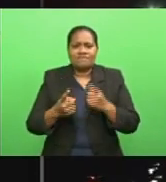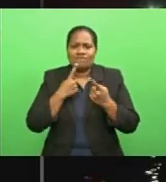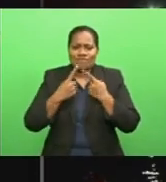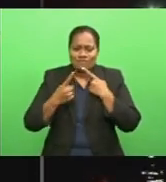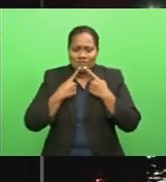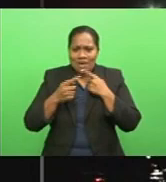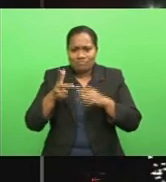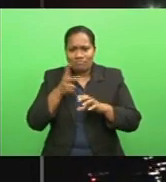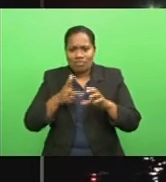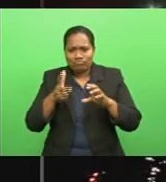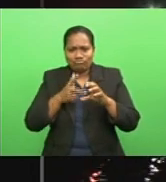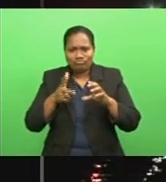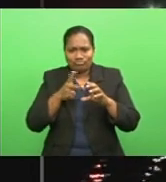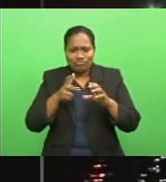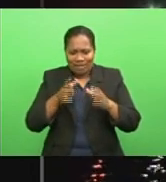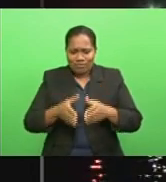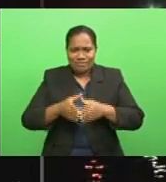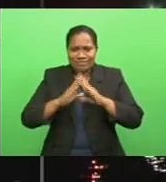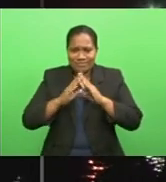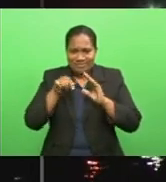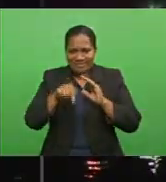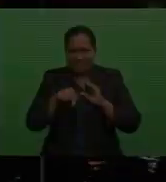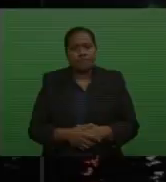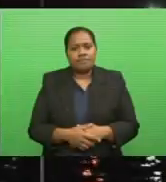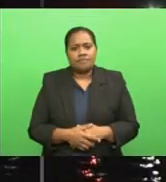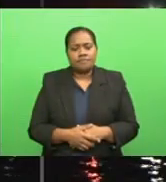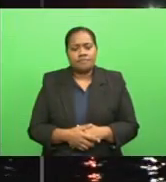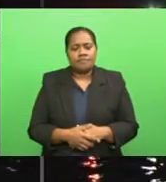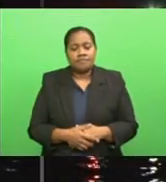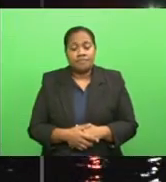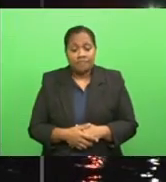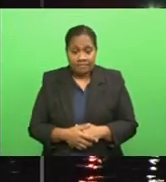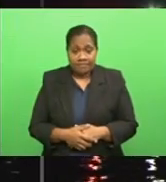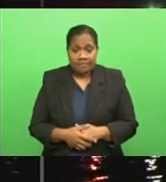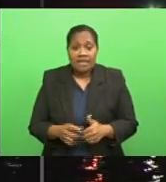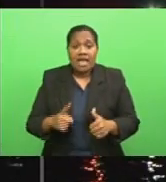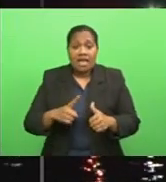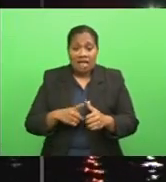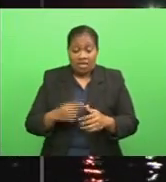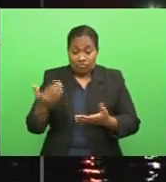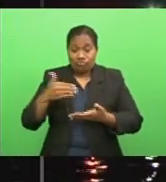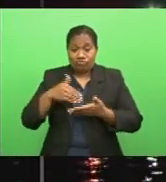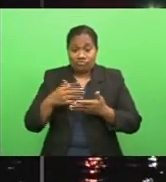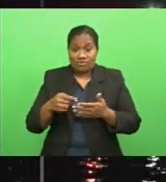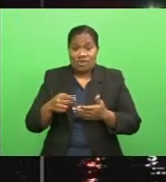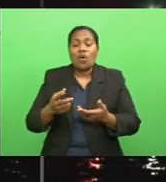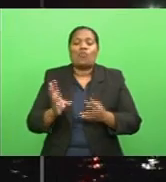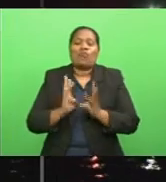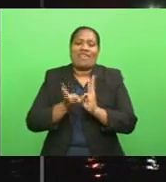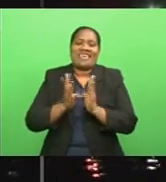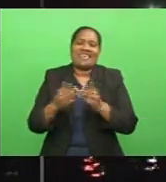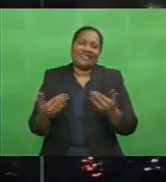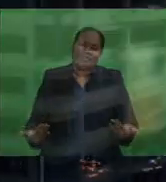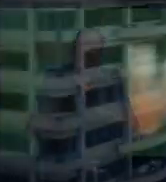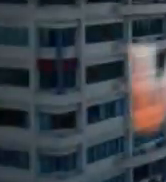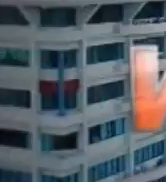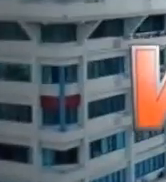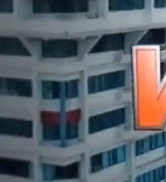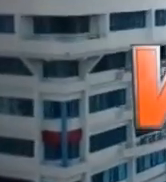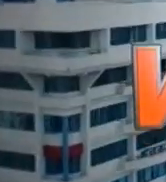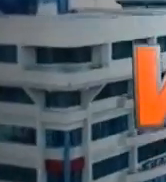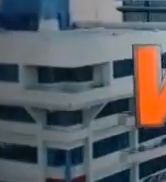is the P40 Pro Plus the best camera phone you can buy? And Angie joins us now with the latest in weather.